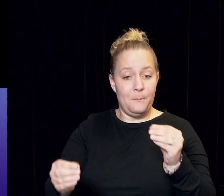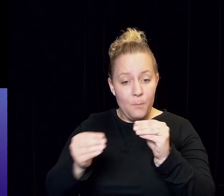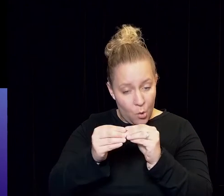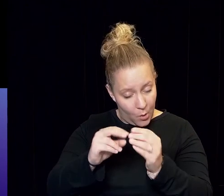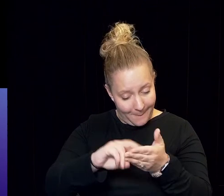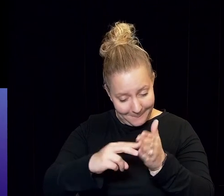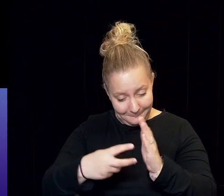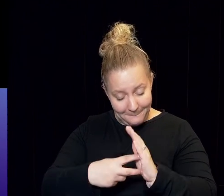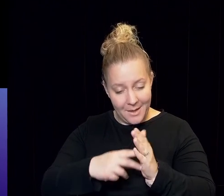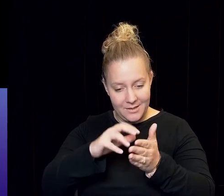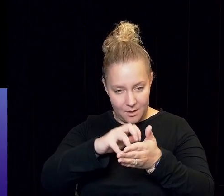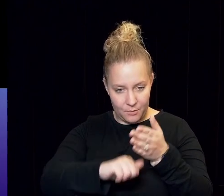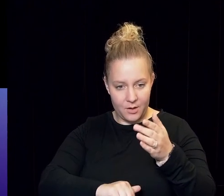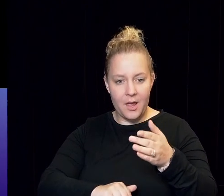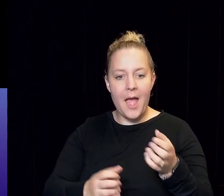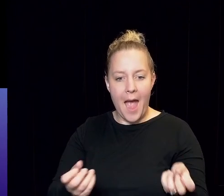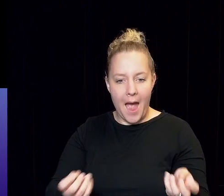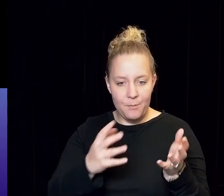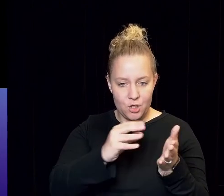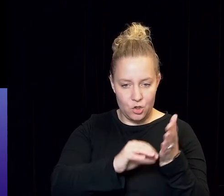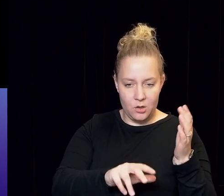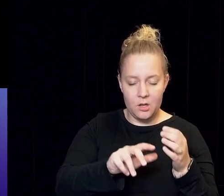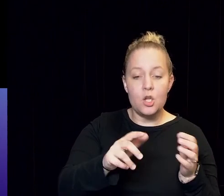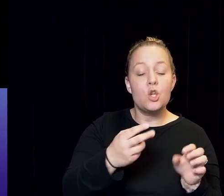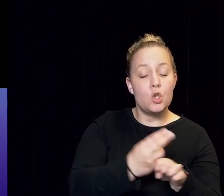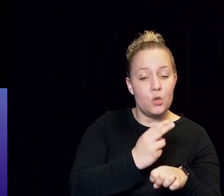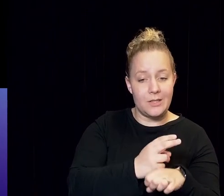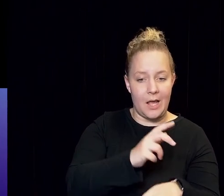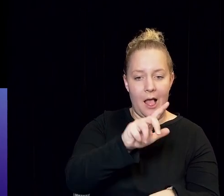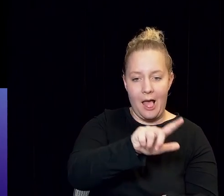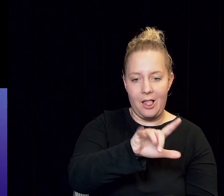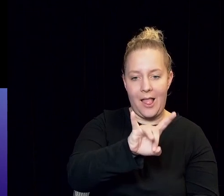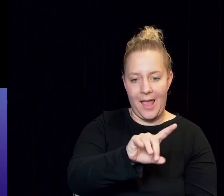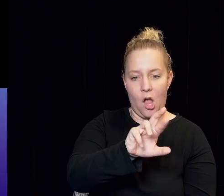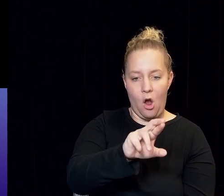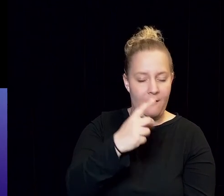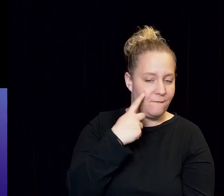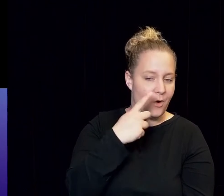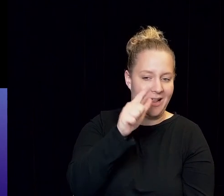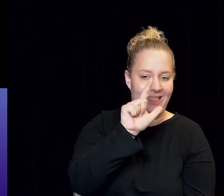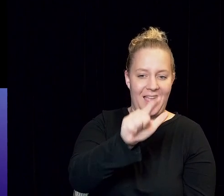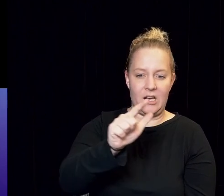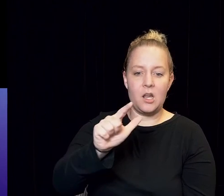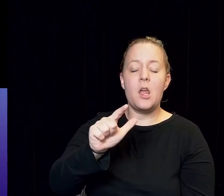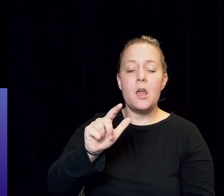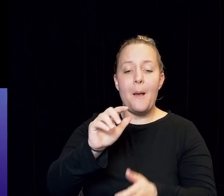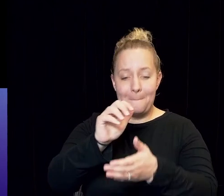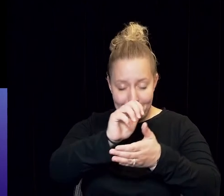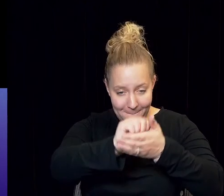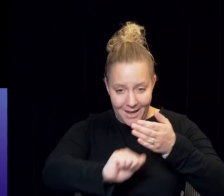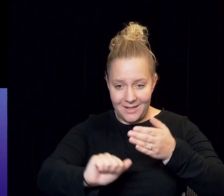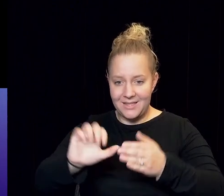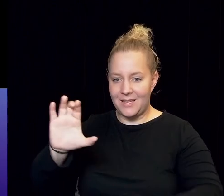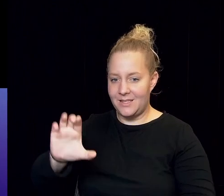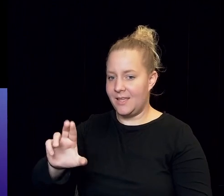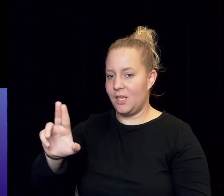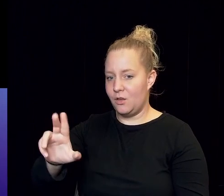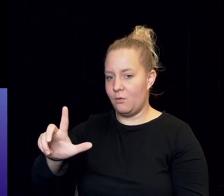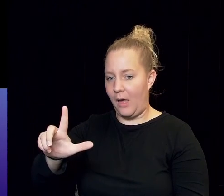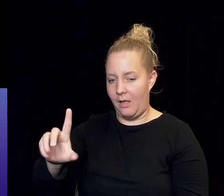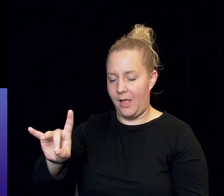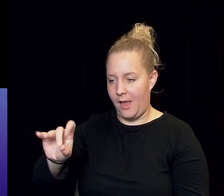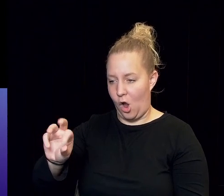find how many are using the L8R for later minus the ones that use the see you later. And that leaves us